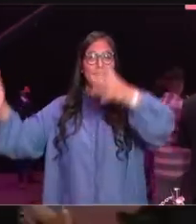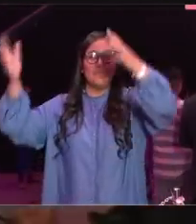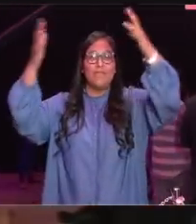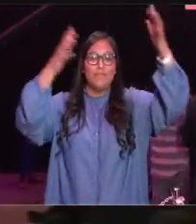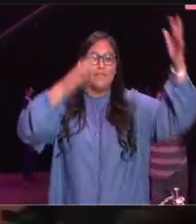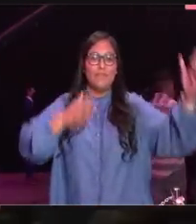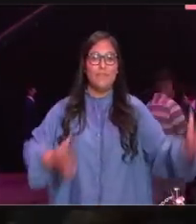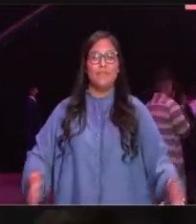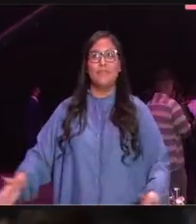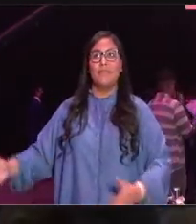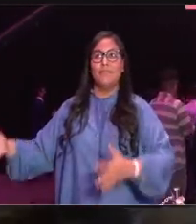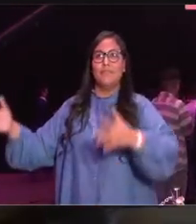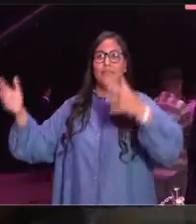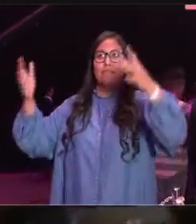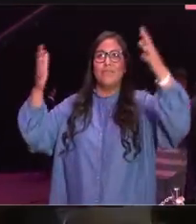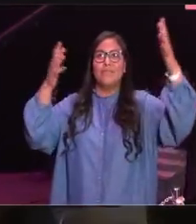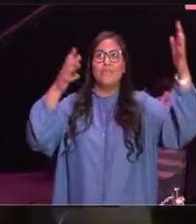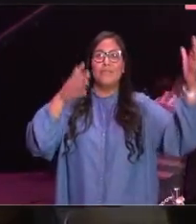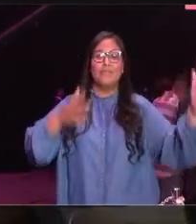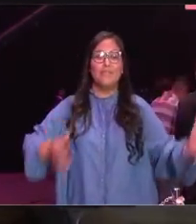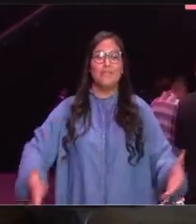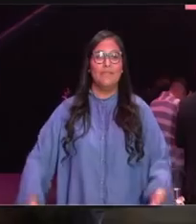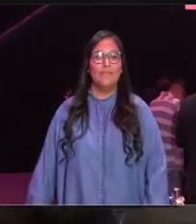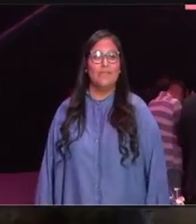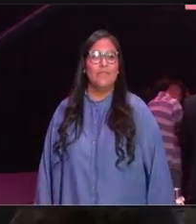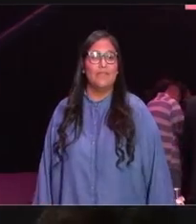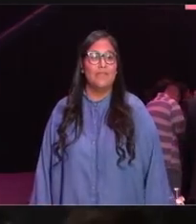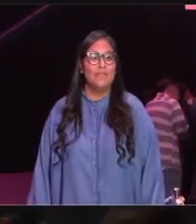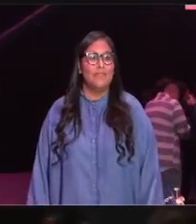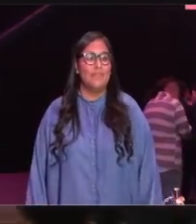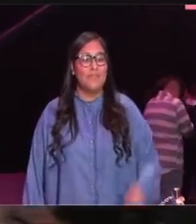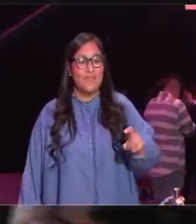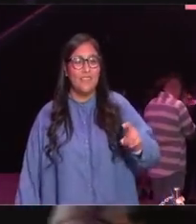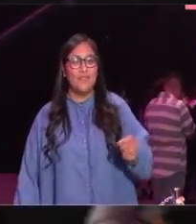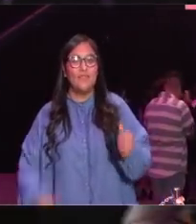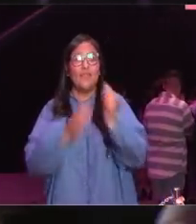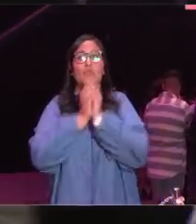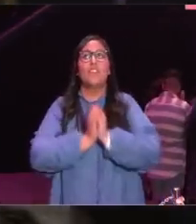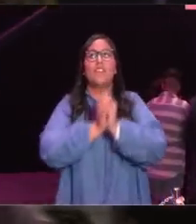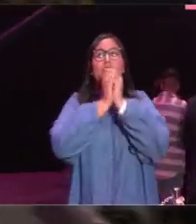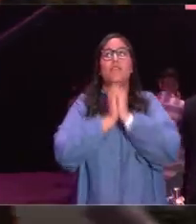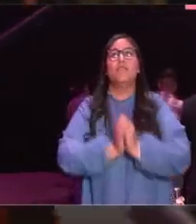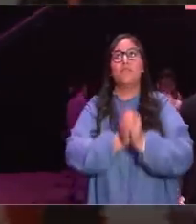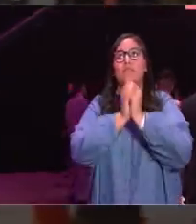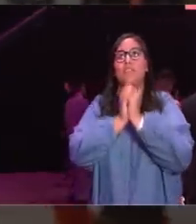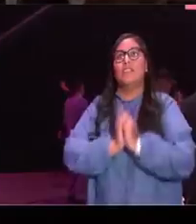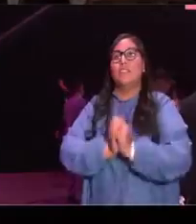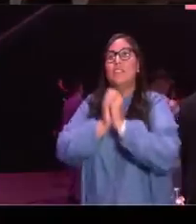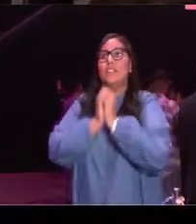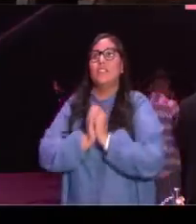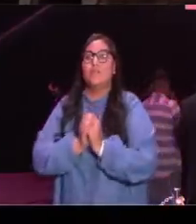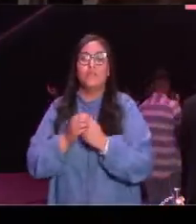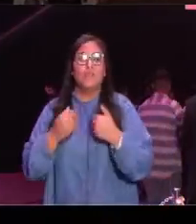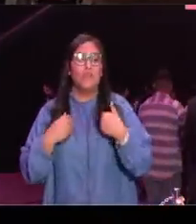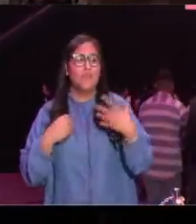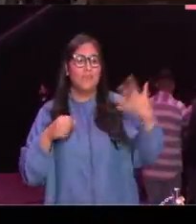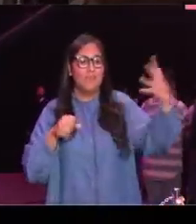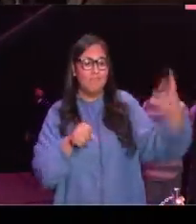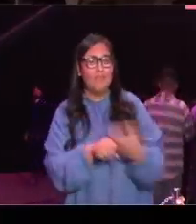gritar un grito de victoria. Tienes que alabar como una alabanza de triunfo.